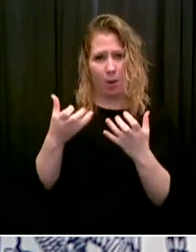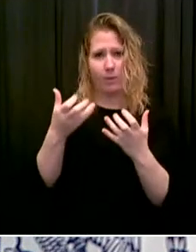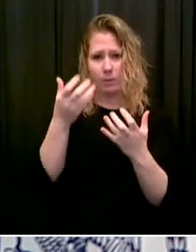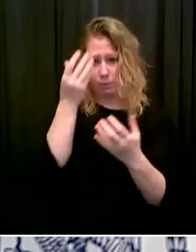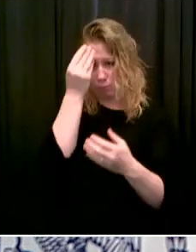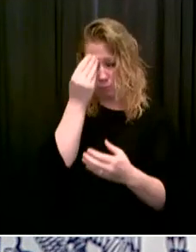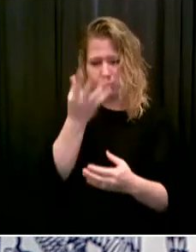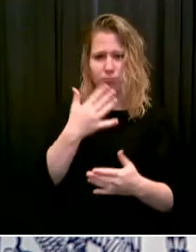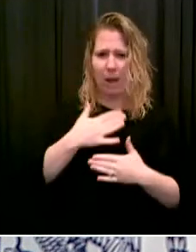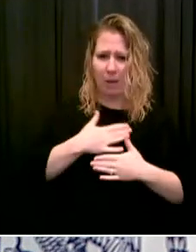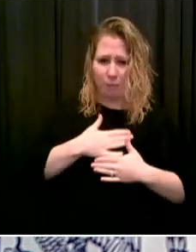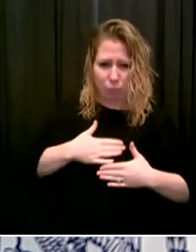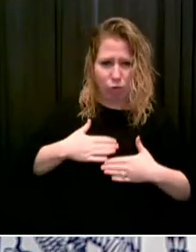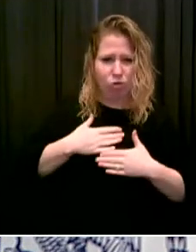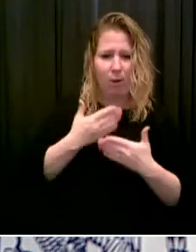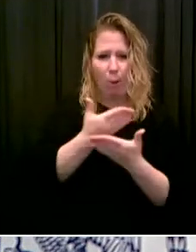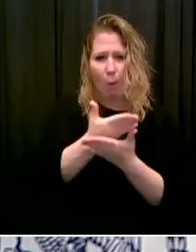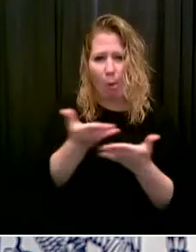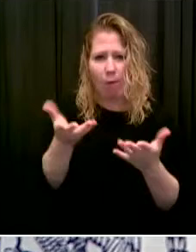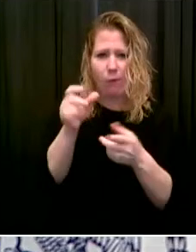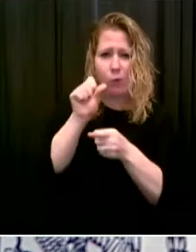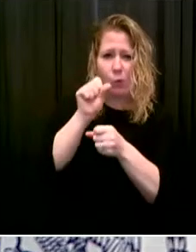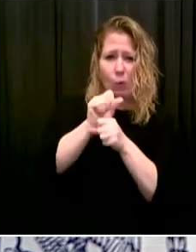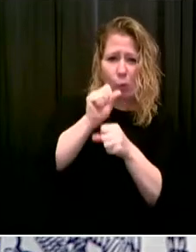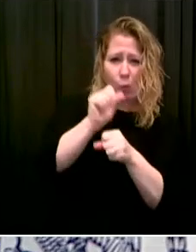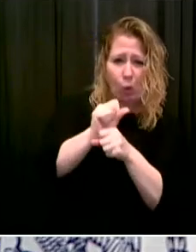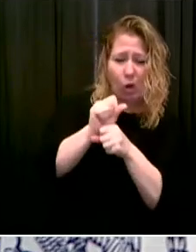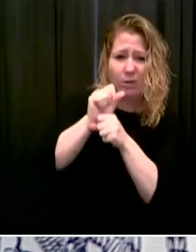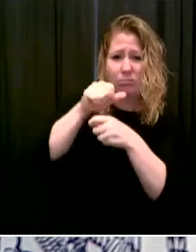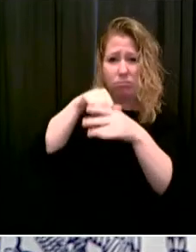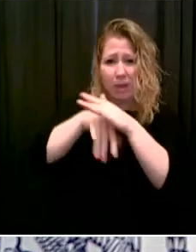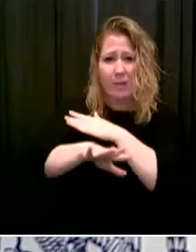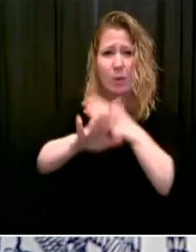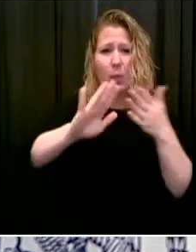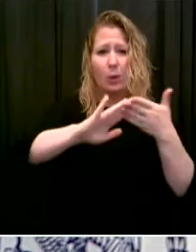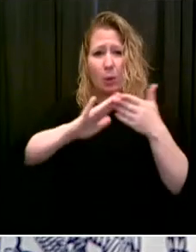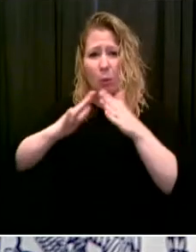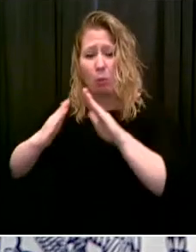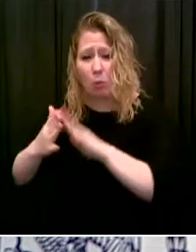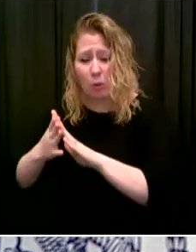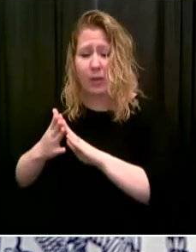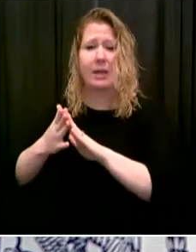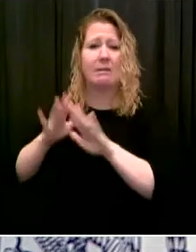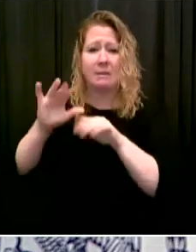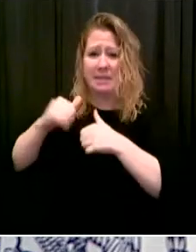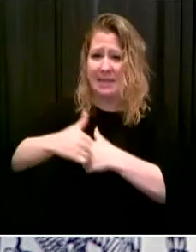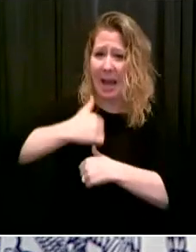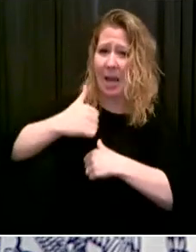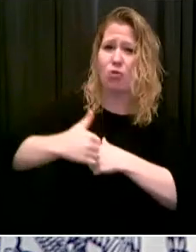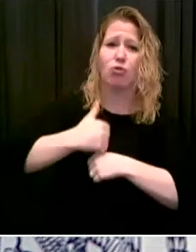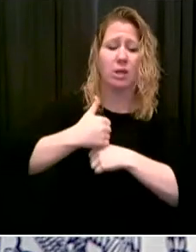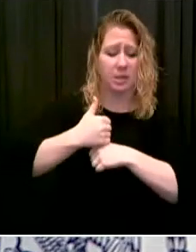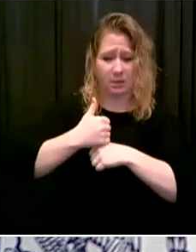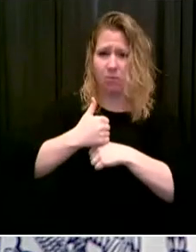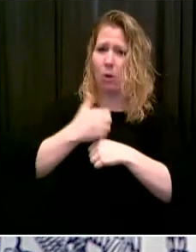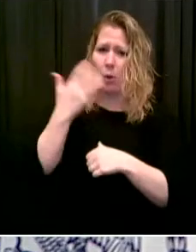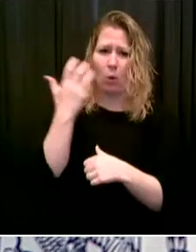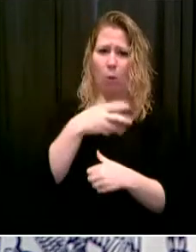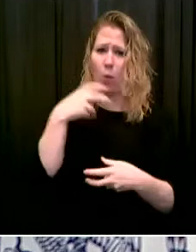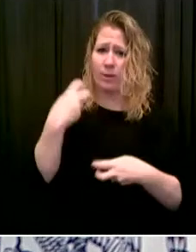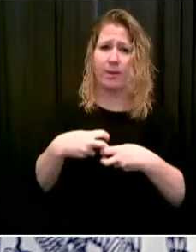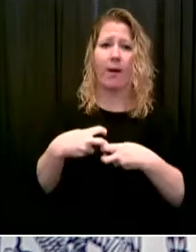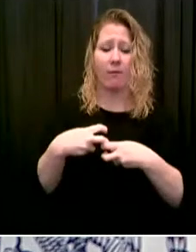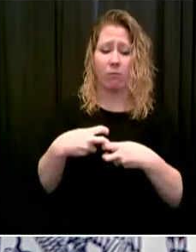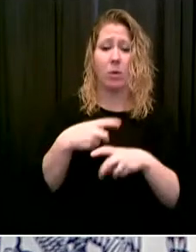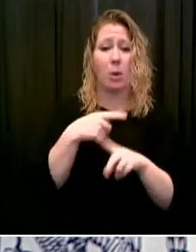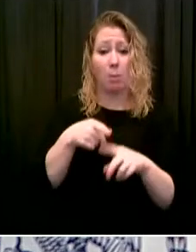themselves in harm's way, got people information they needed. It was often very tough to do during COVID, but you and so many of your colleagues